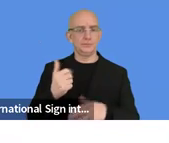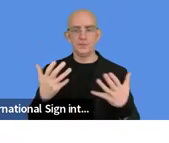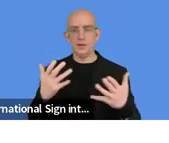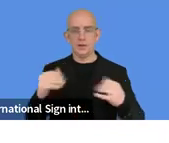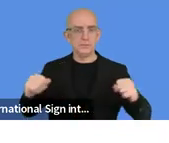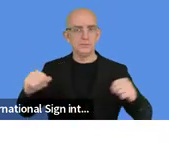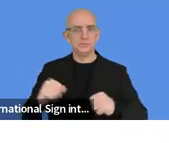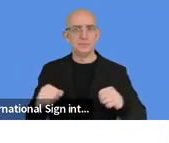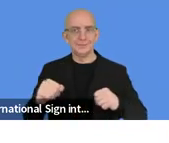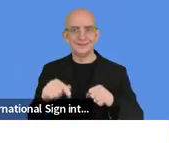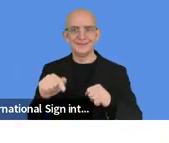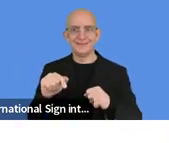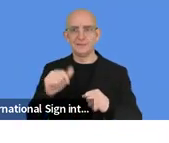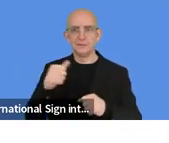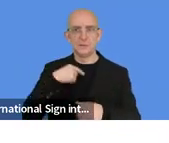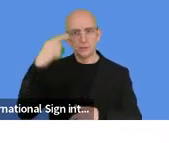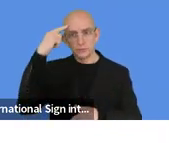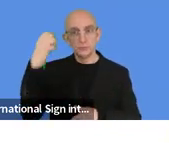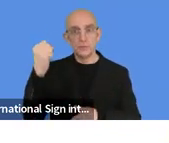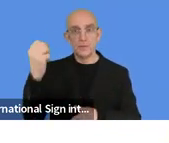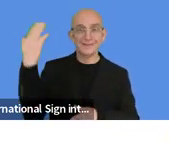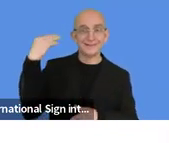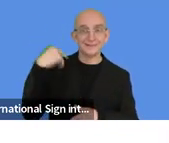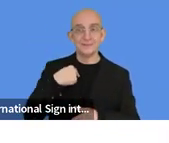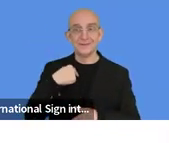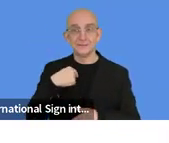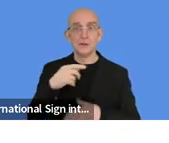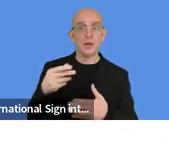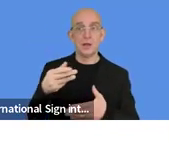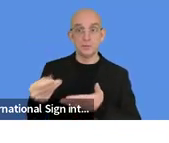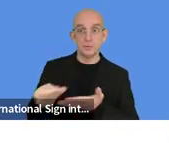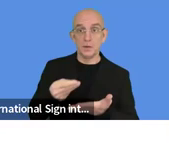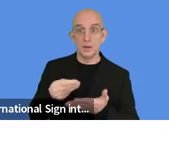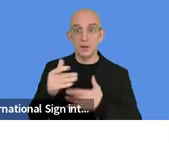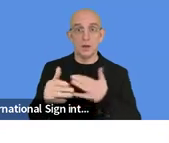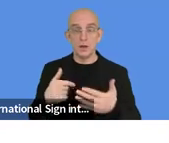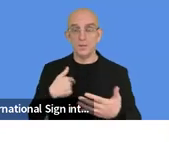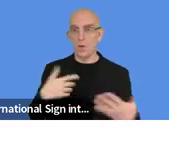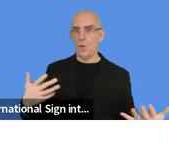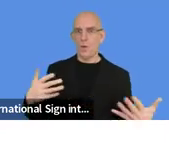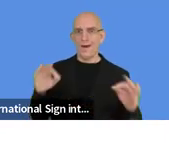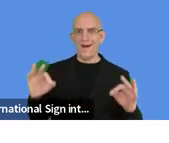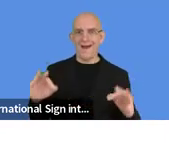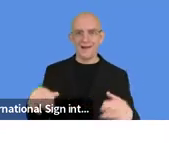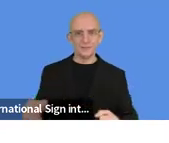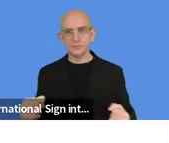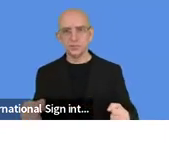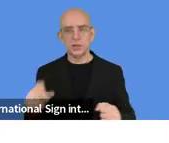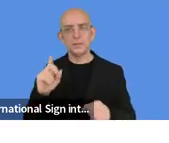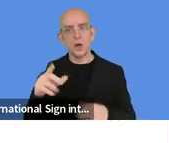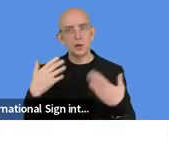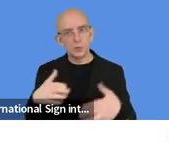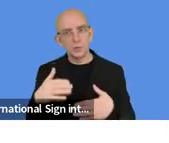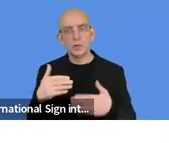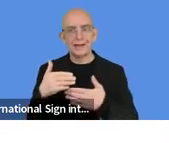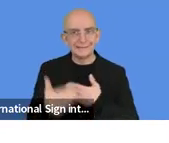me feel like $1 million. But I had to go through so much failed iterations of that course